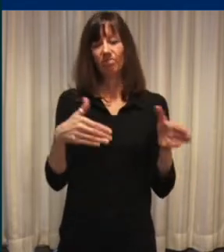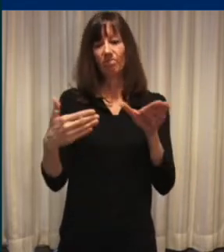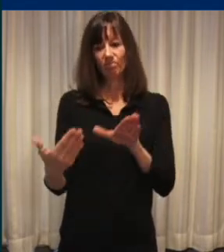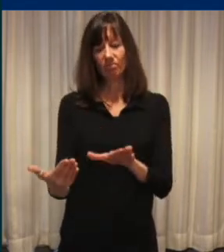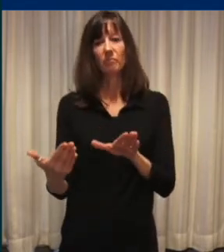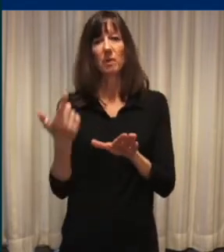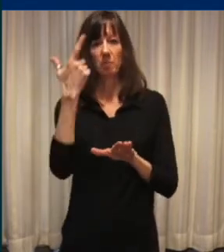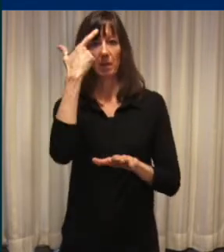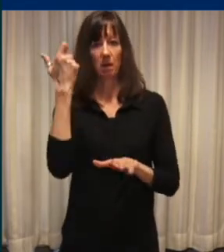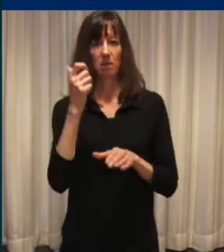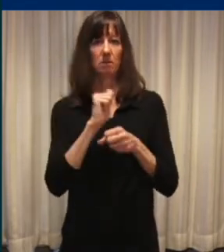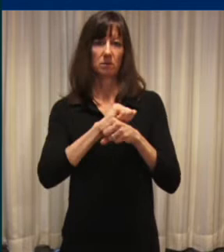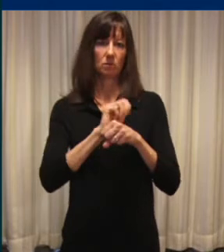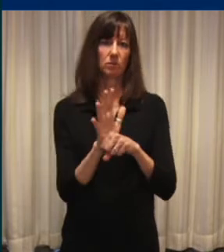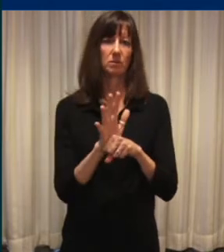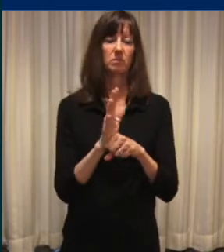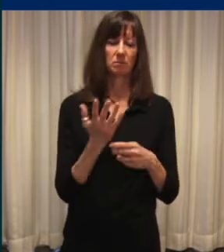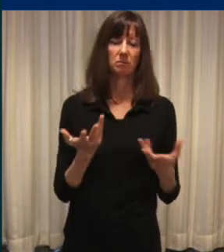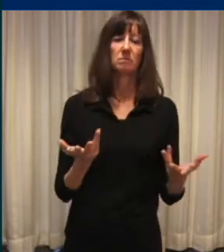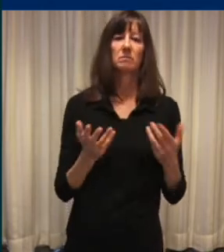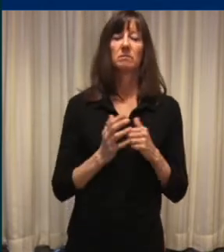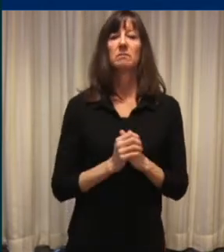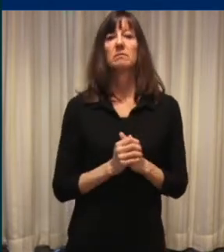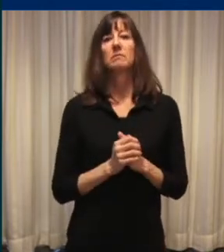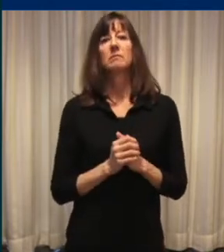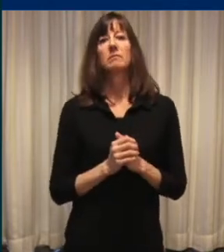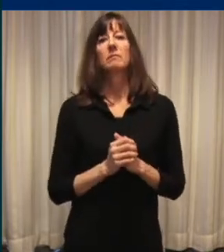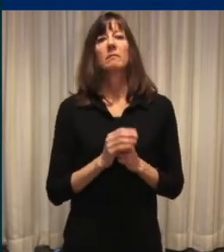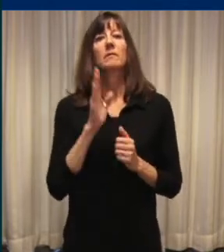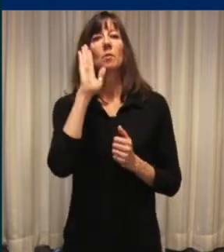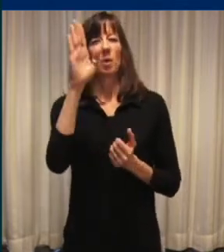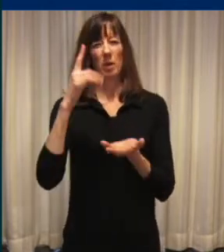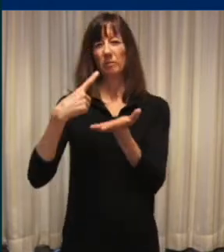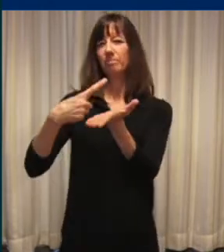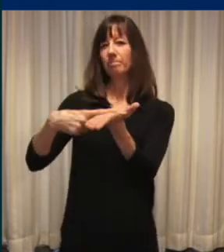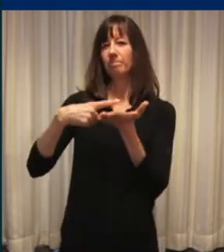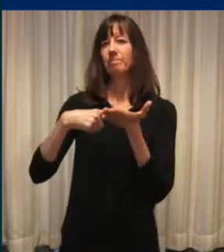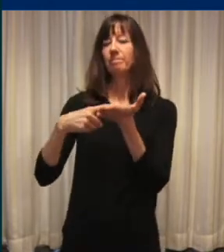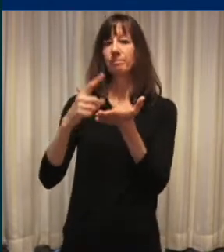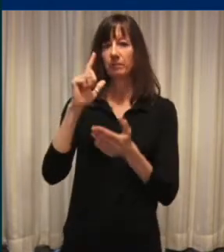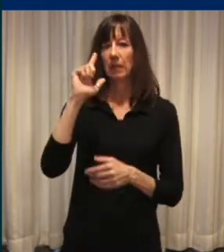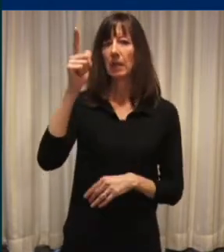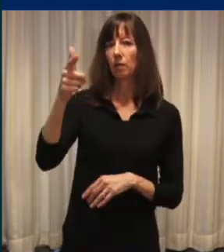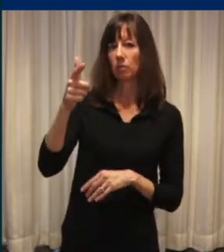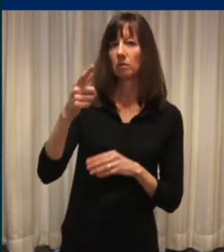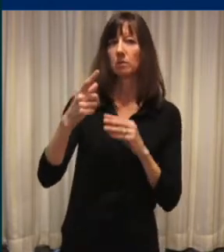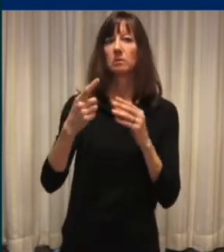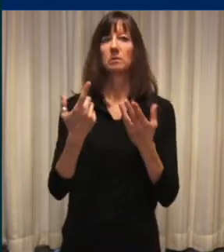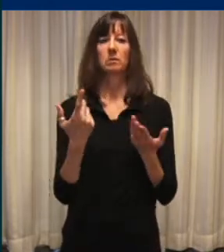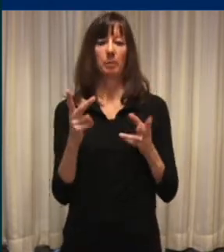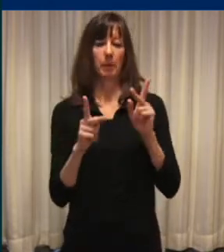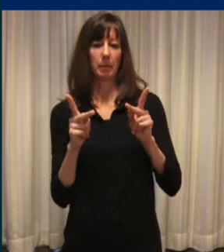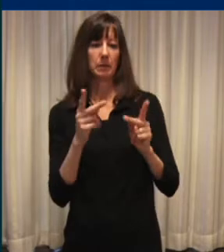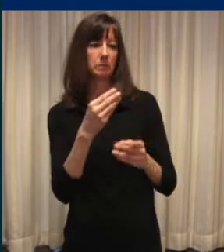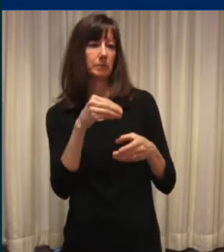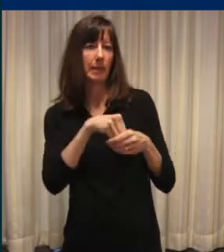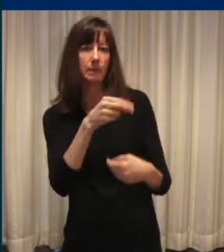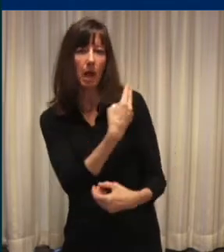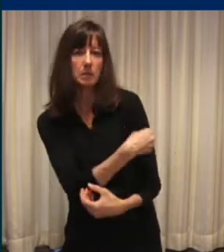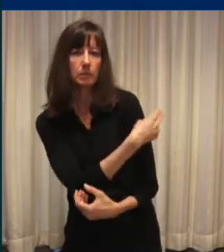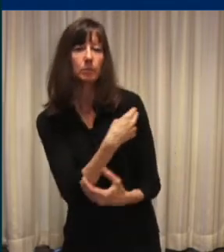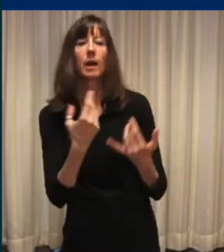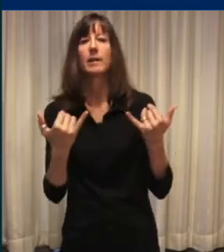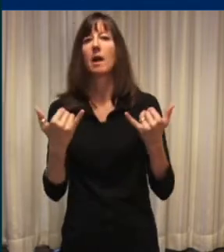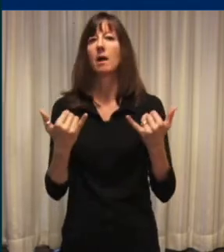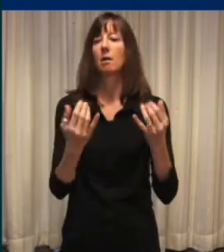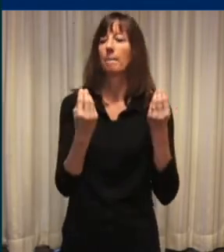complications. And we'll talk a little bit more about those in the hospital. But we have lots of other folks right now